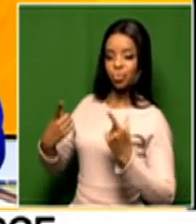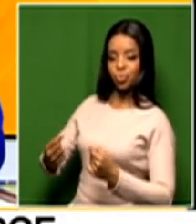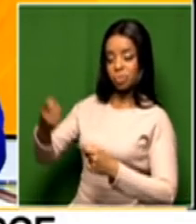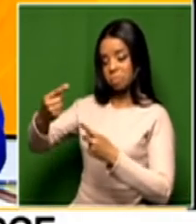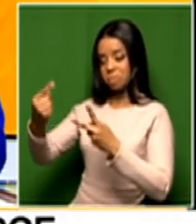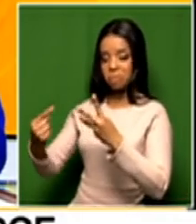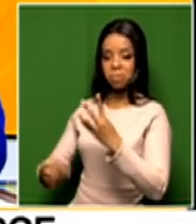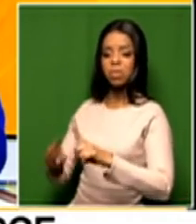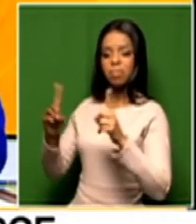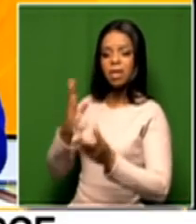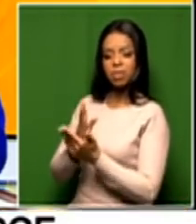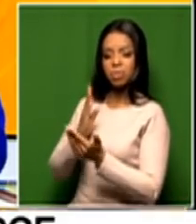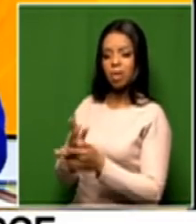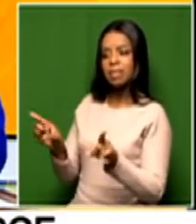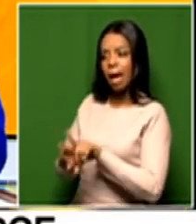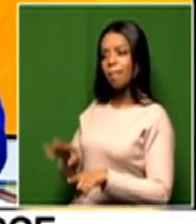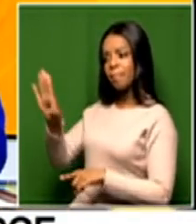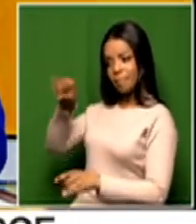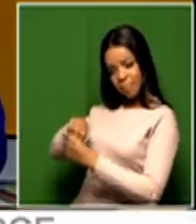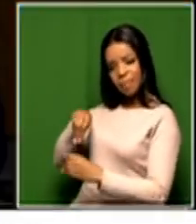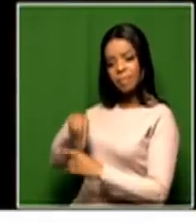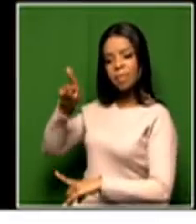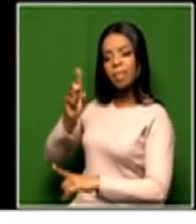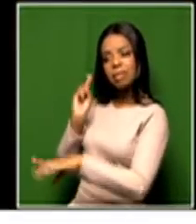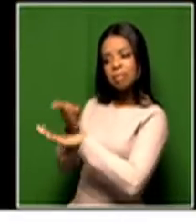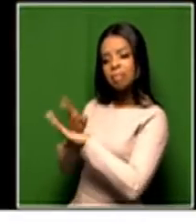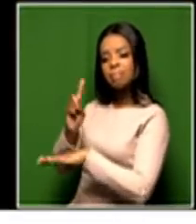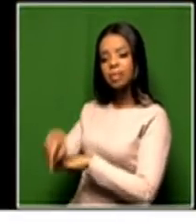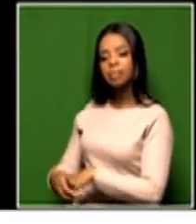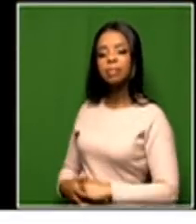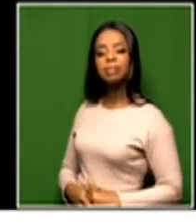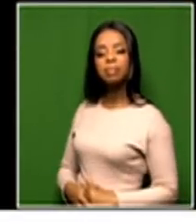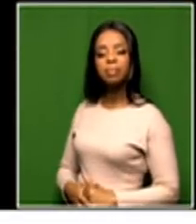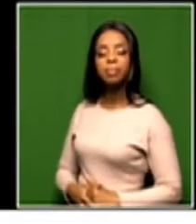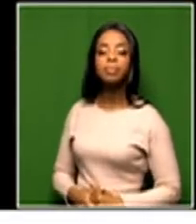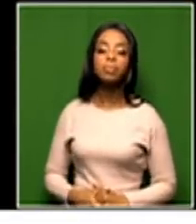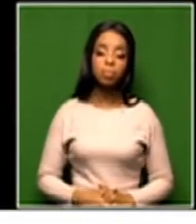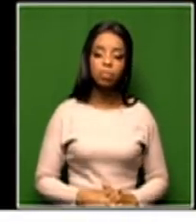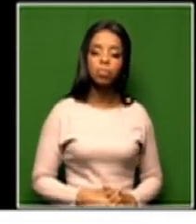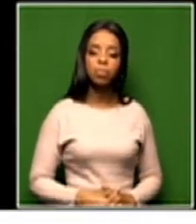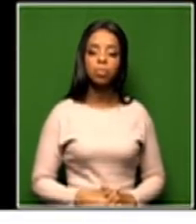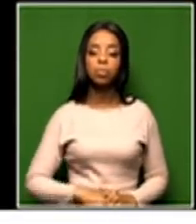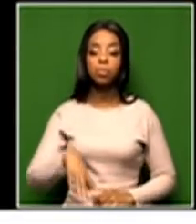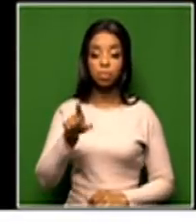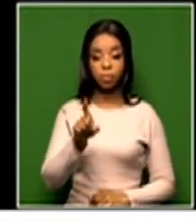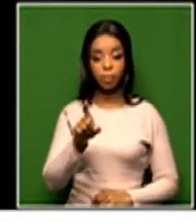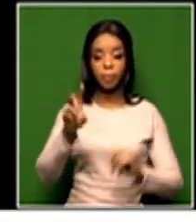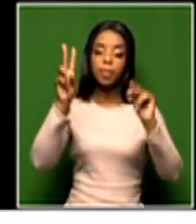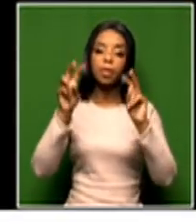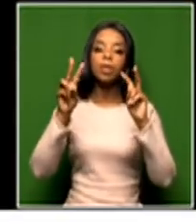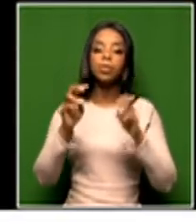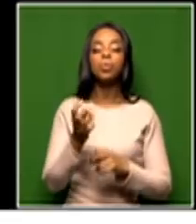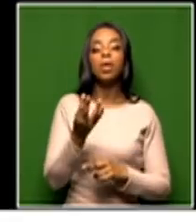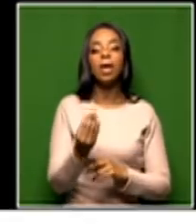should also be taken against her. Yes, the directive which she issued has got some areas around it